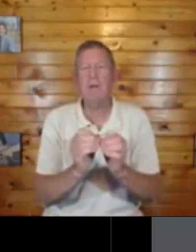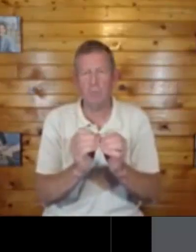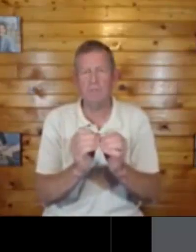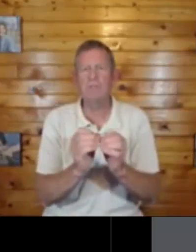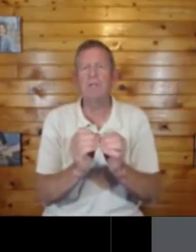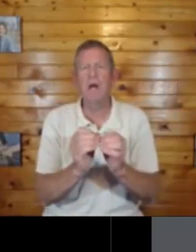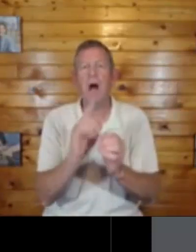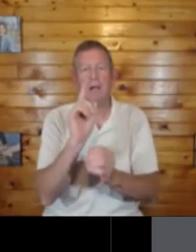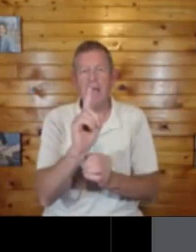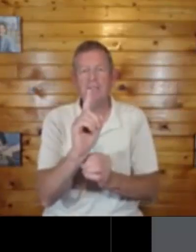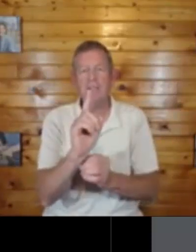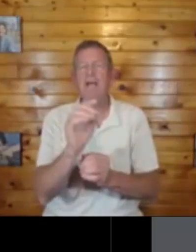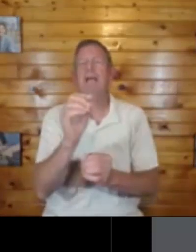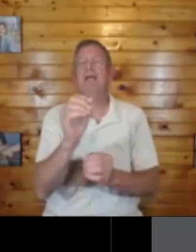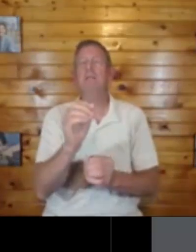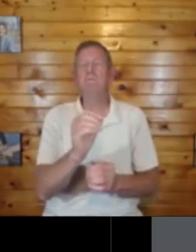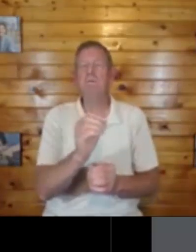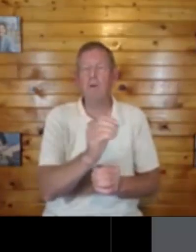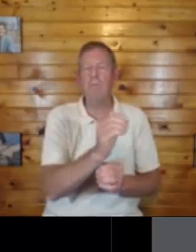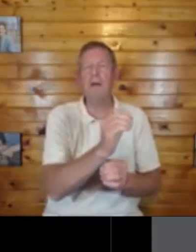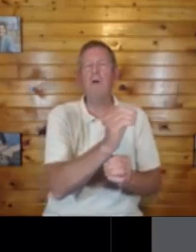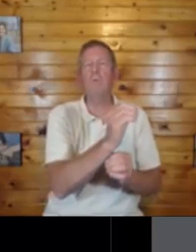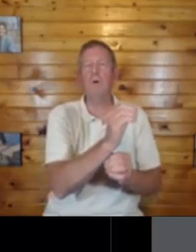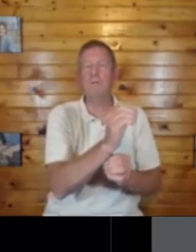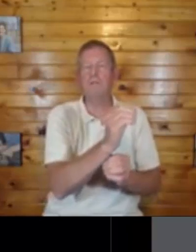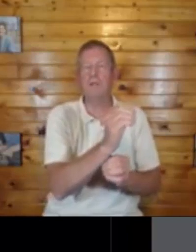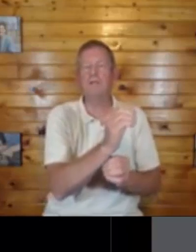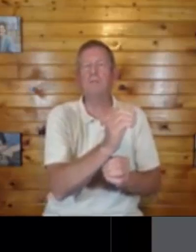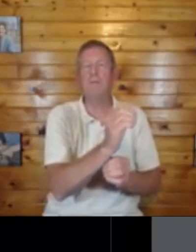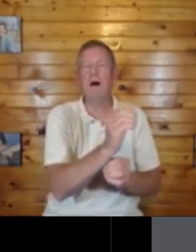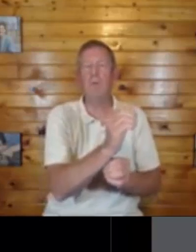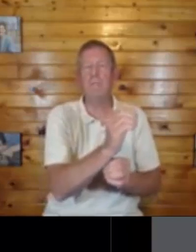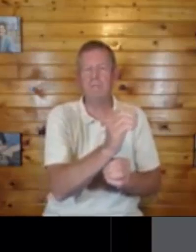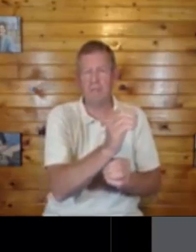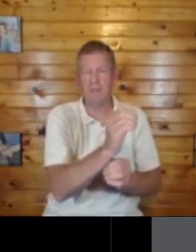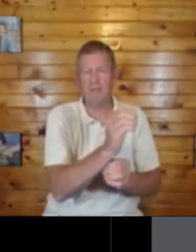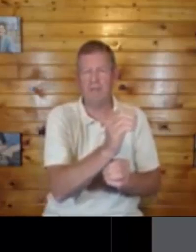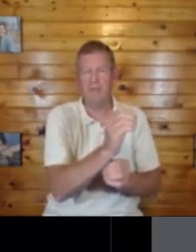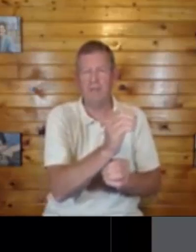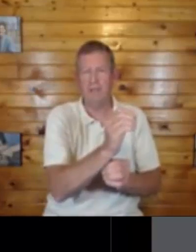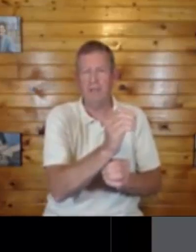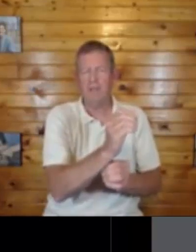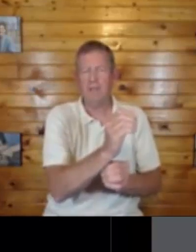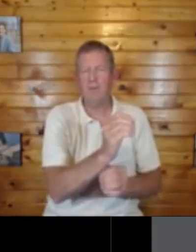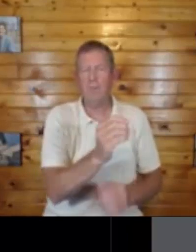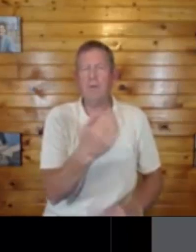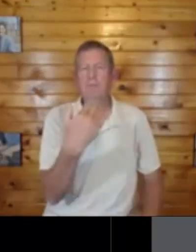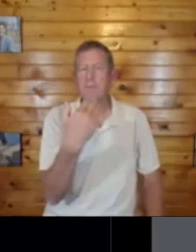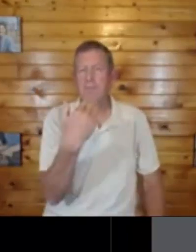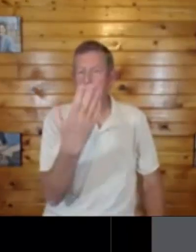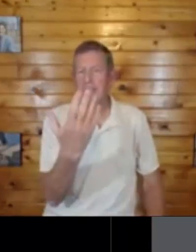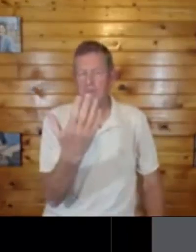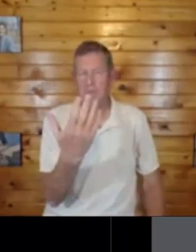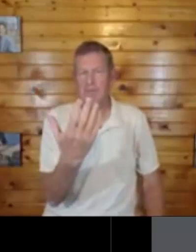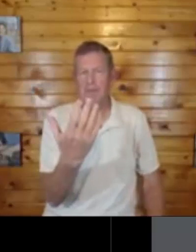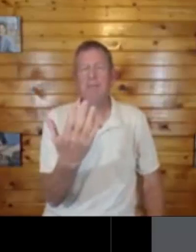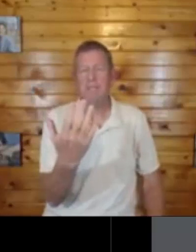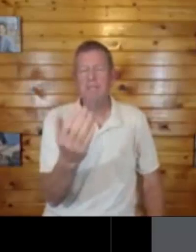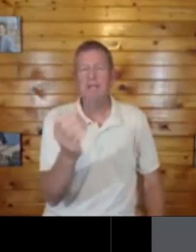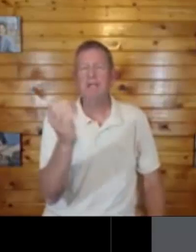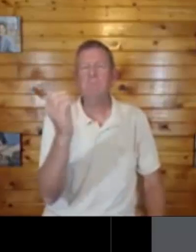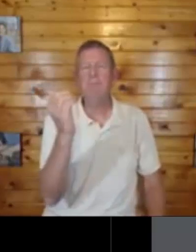not pronounced unless it is followed by a word that starts with a vowel sound. So the pas, for